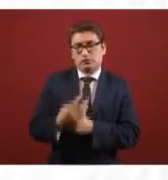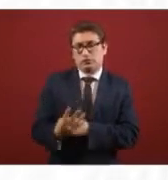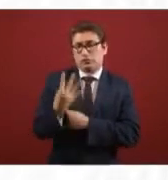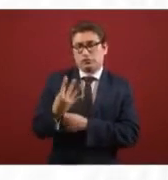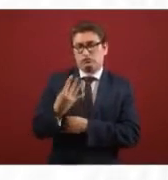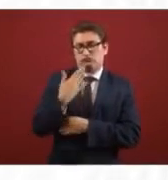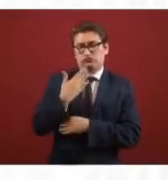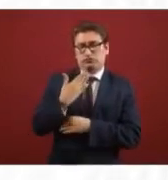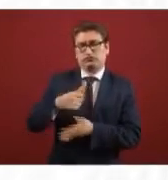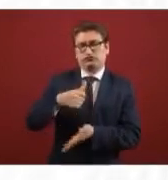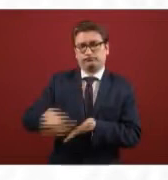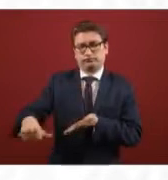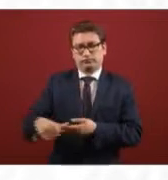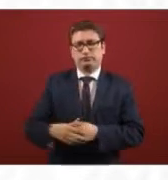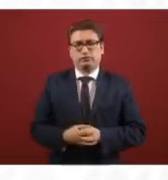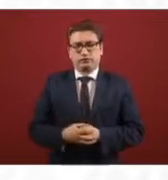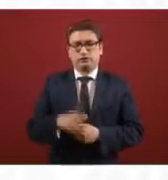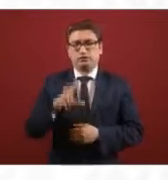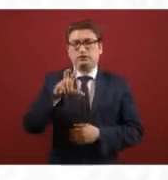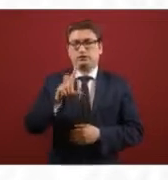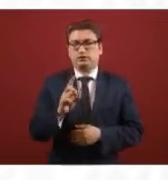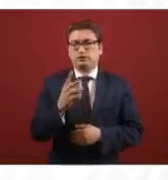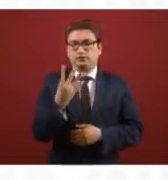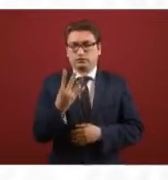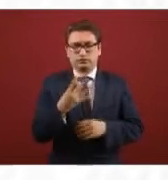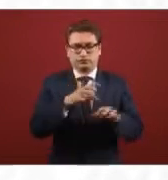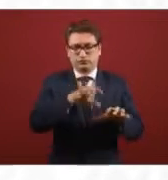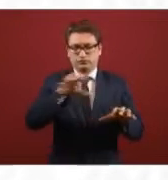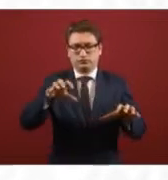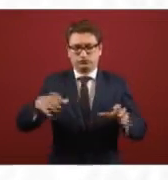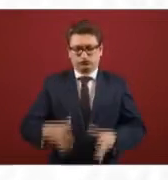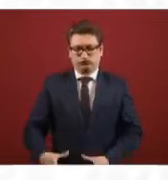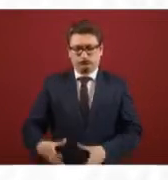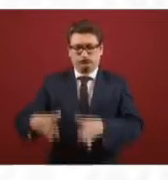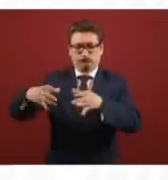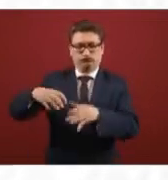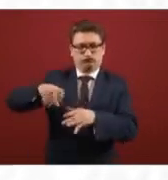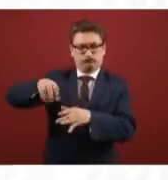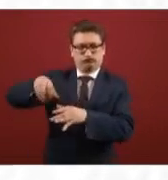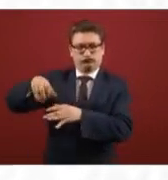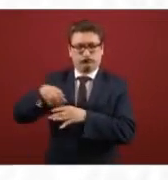So it looks like, yeah, there's a few that did not do great.